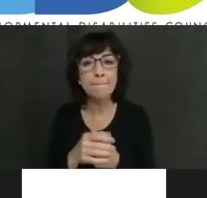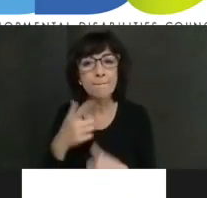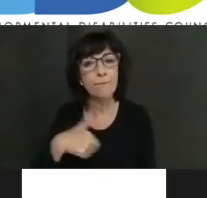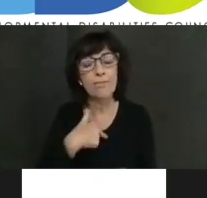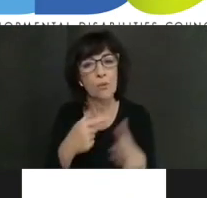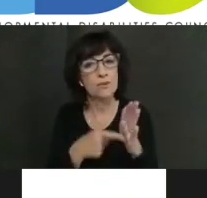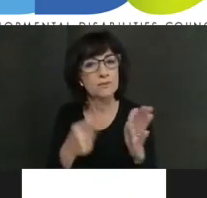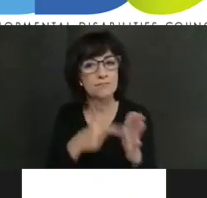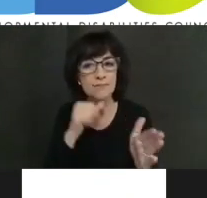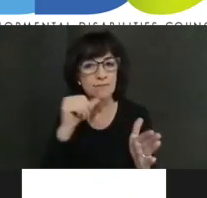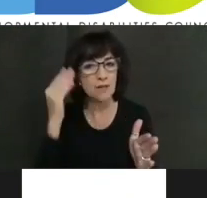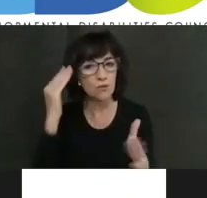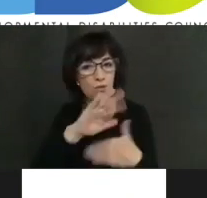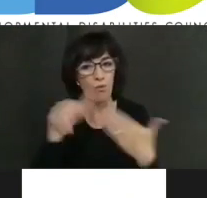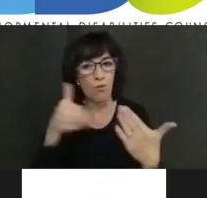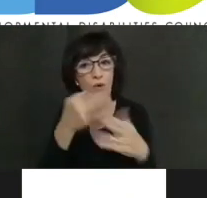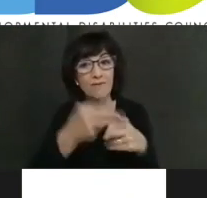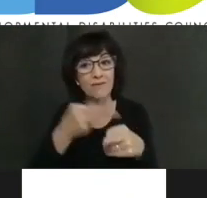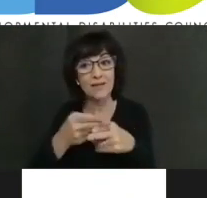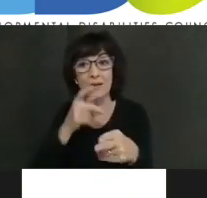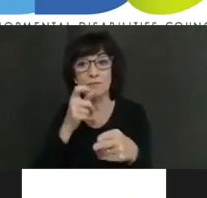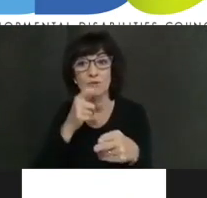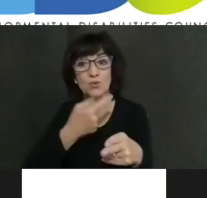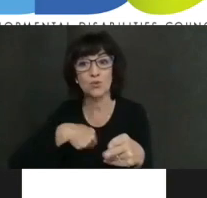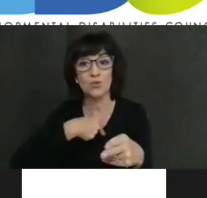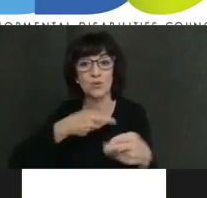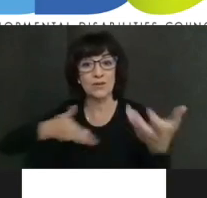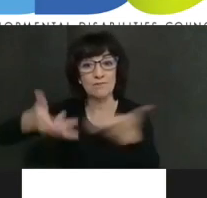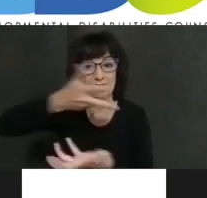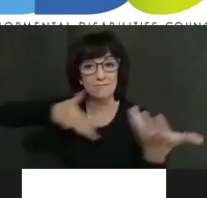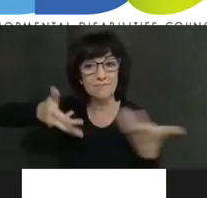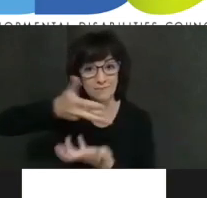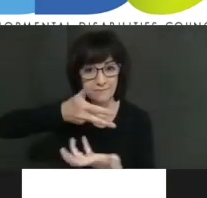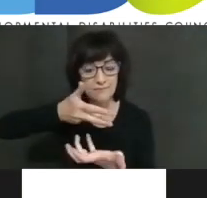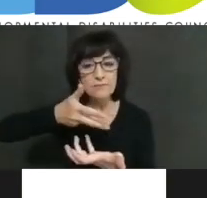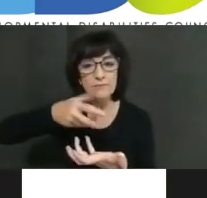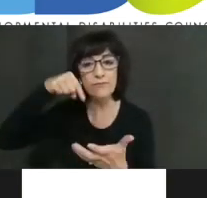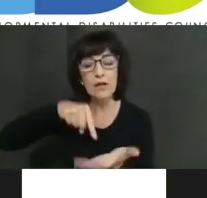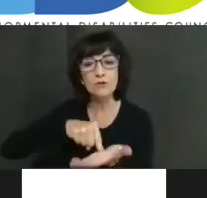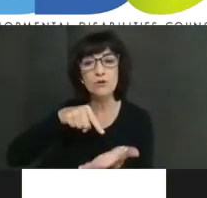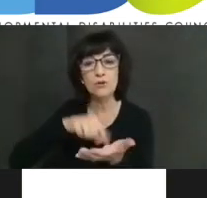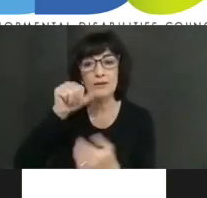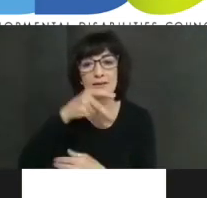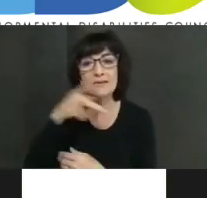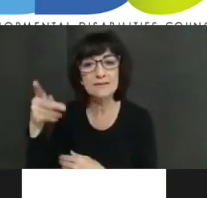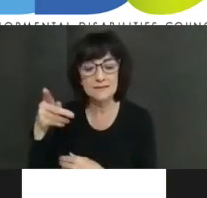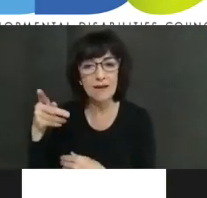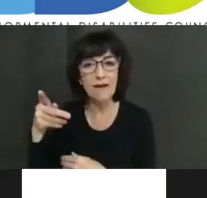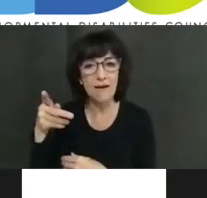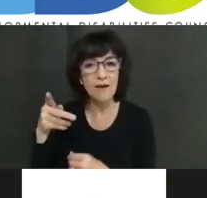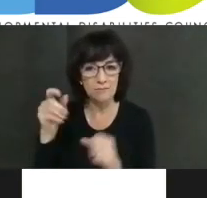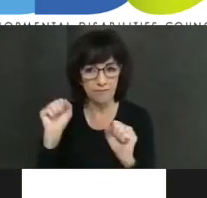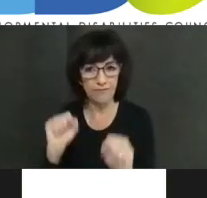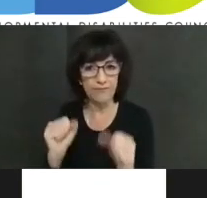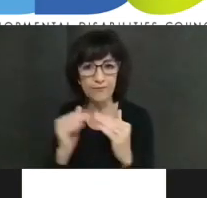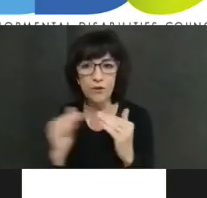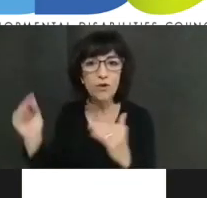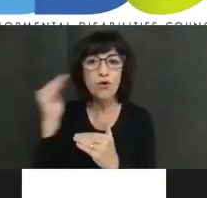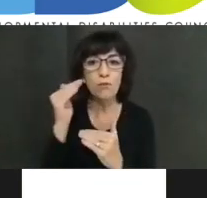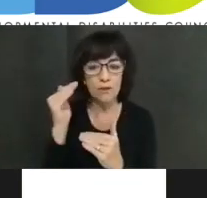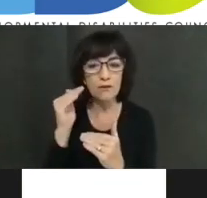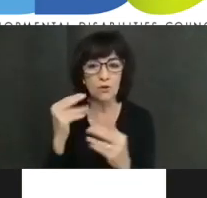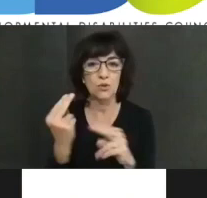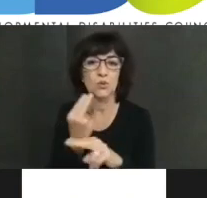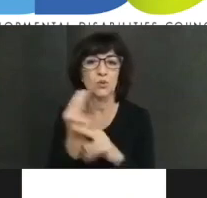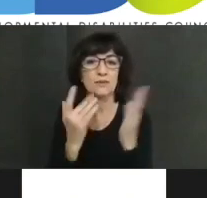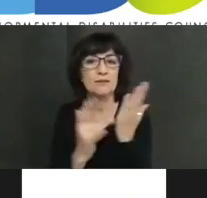all of the names of the people we come in contact with. So this app kind of goes beyond that and uses technology.